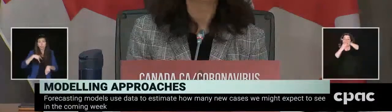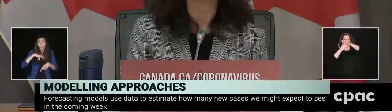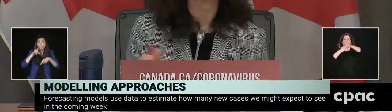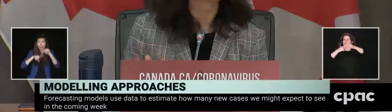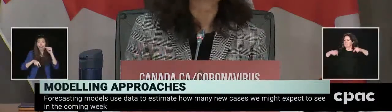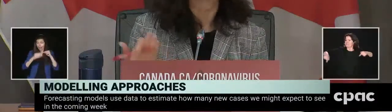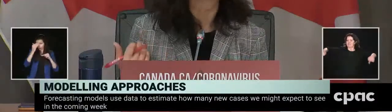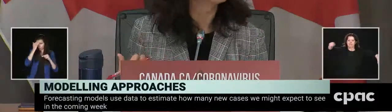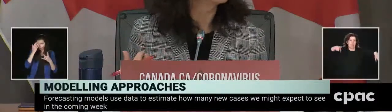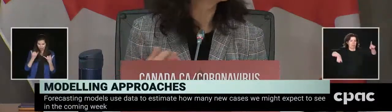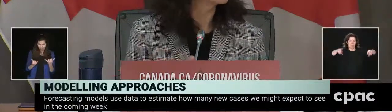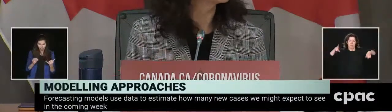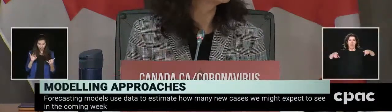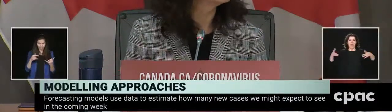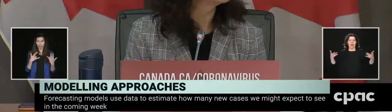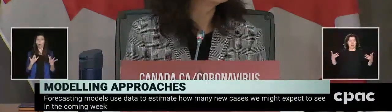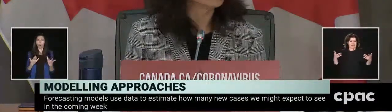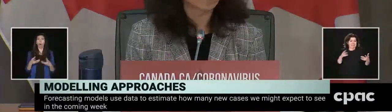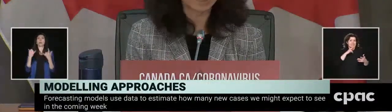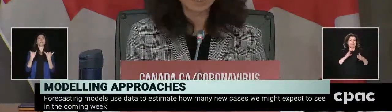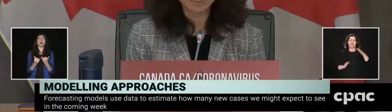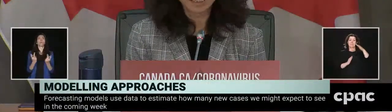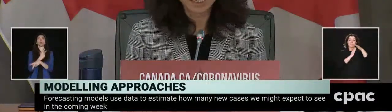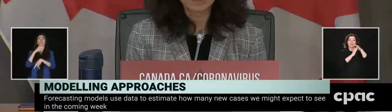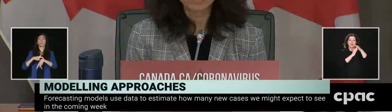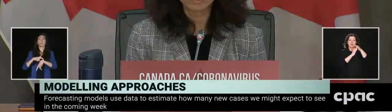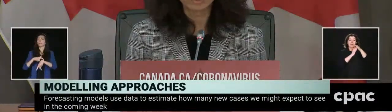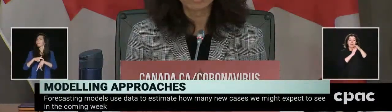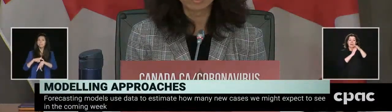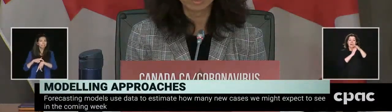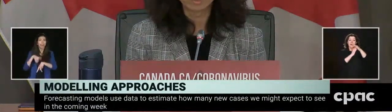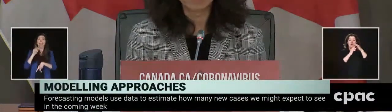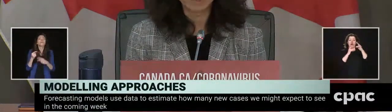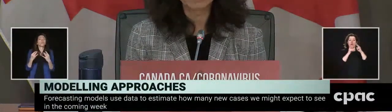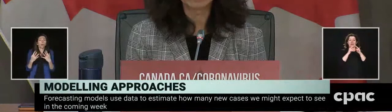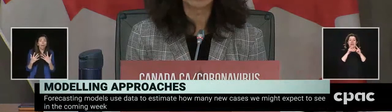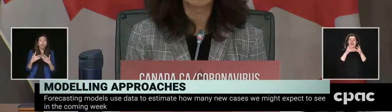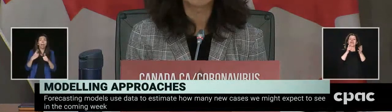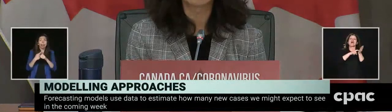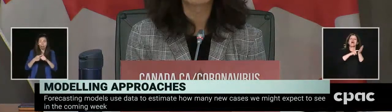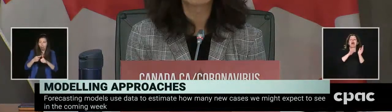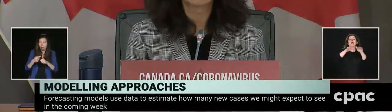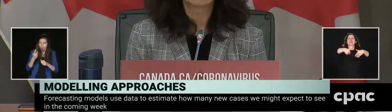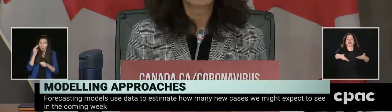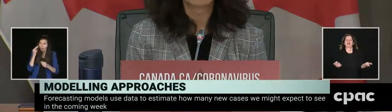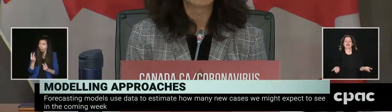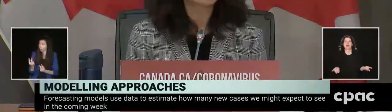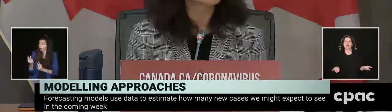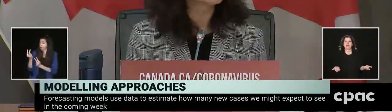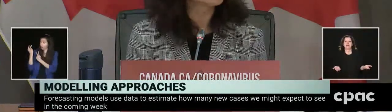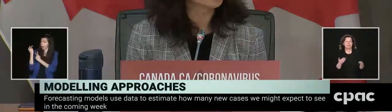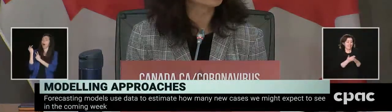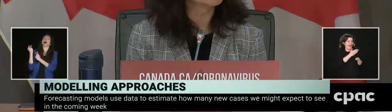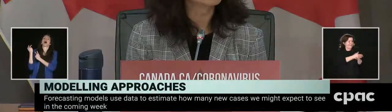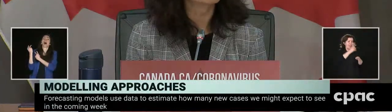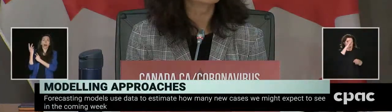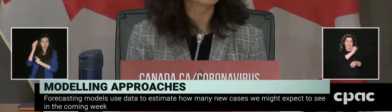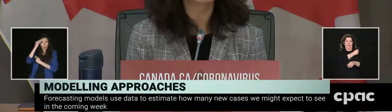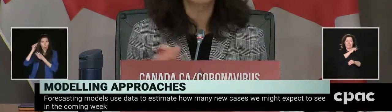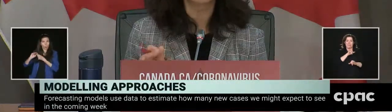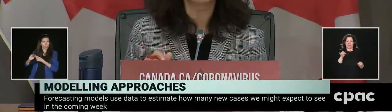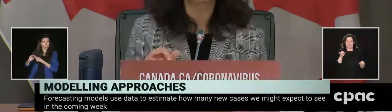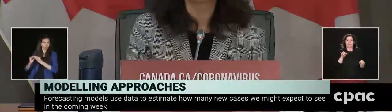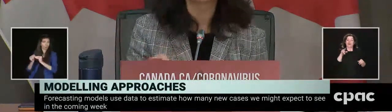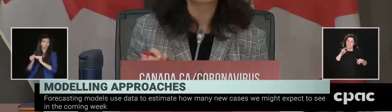until after the peak had actually been realized. And so I would just take it a day at a time and